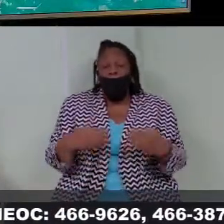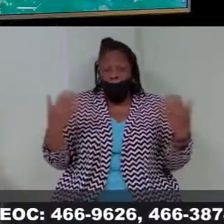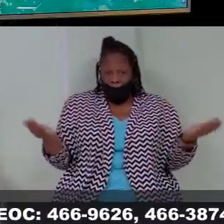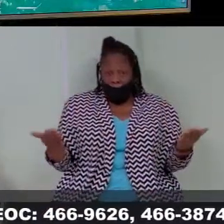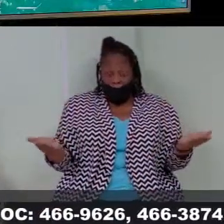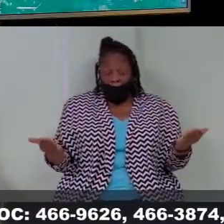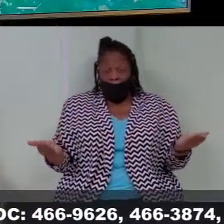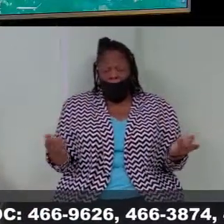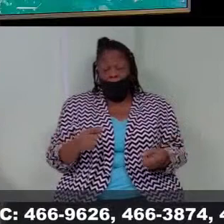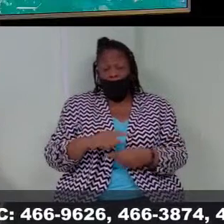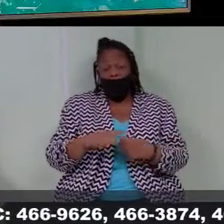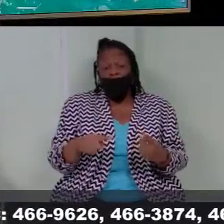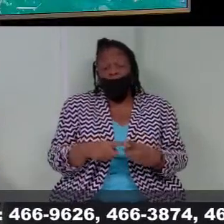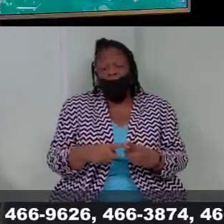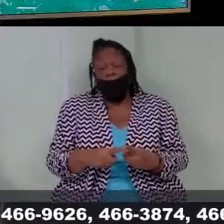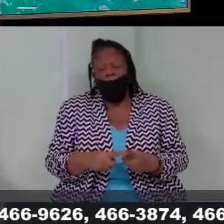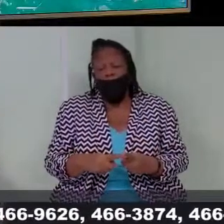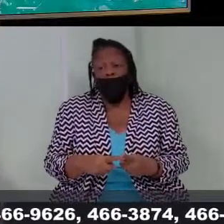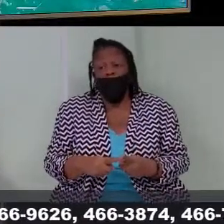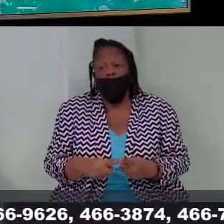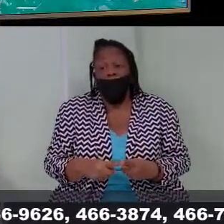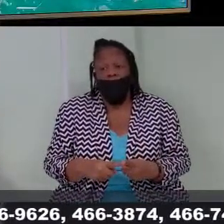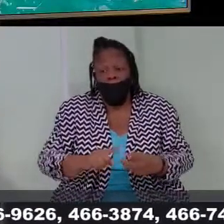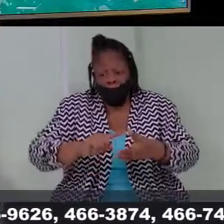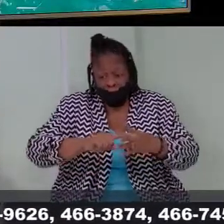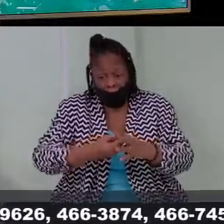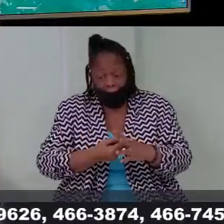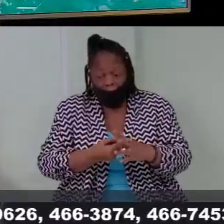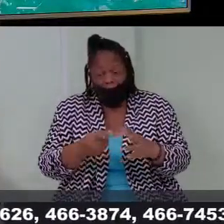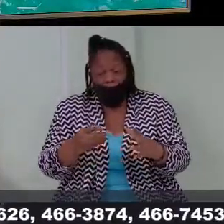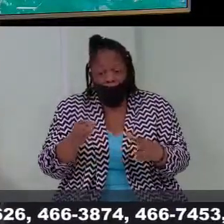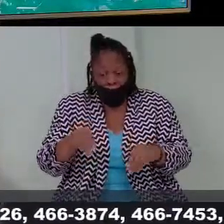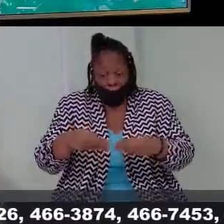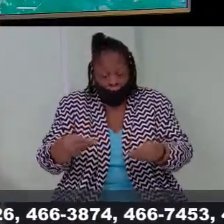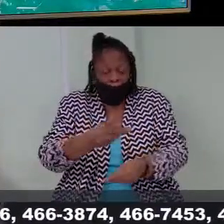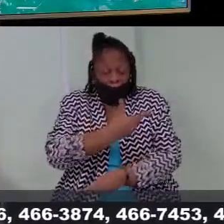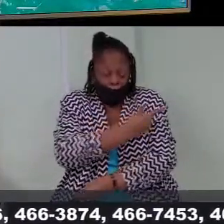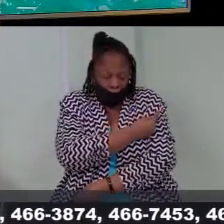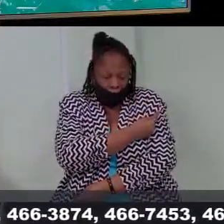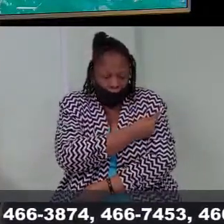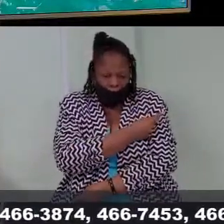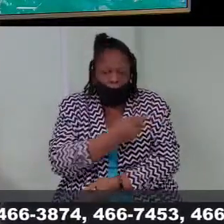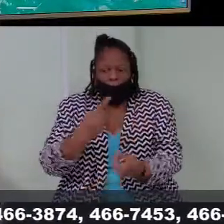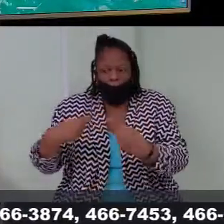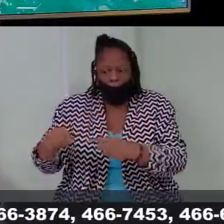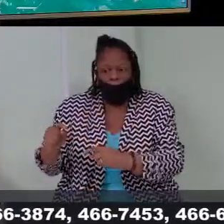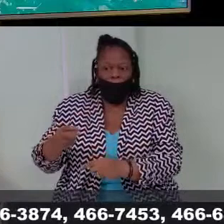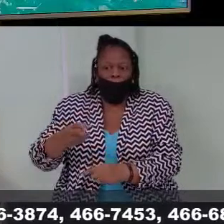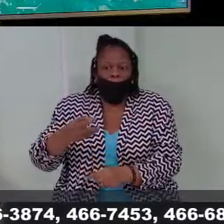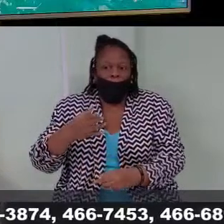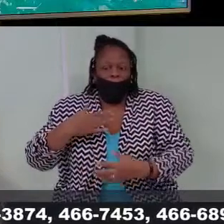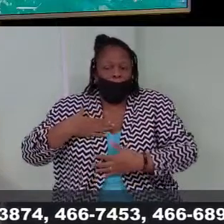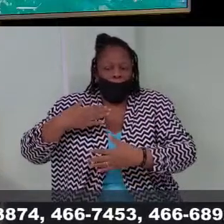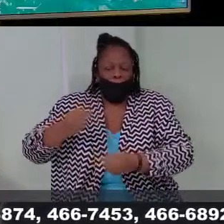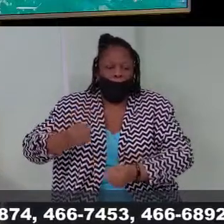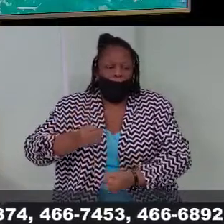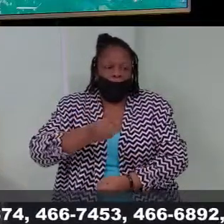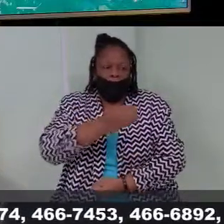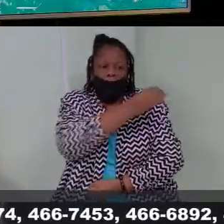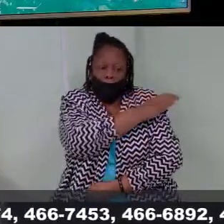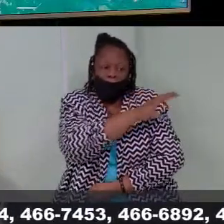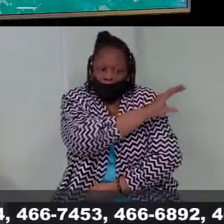going to have a well-equipped emergency tray that prepares them to deal with any eventuality,